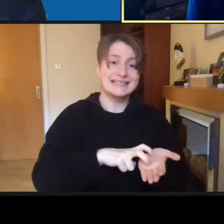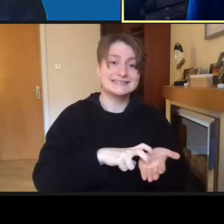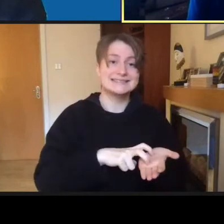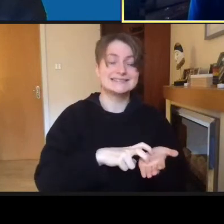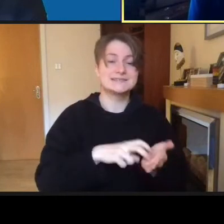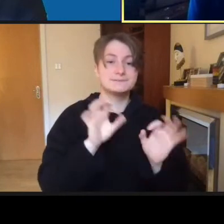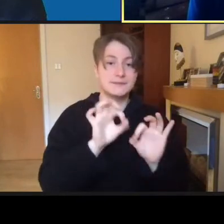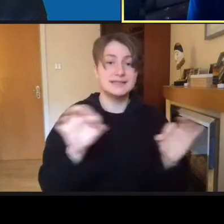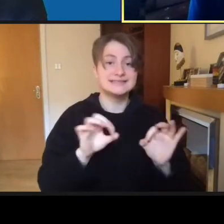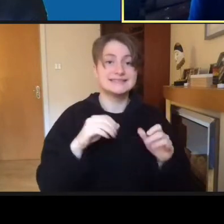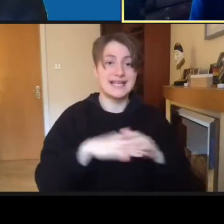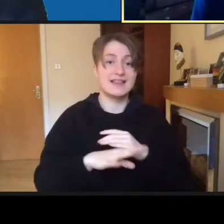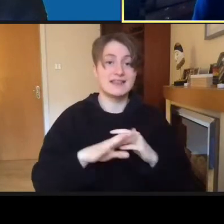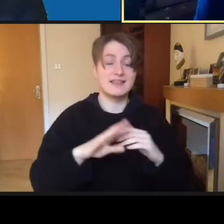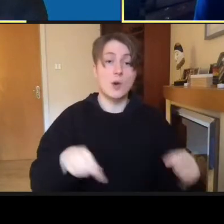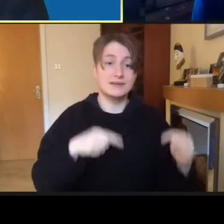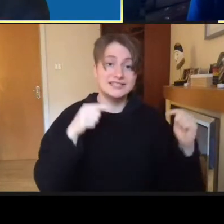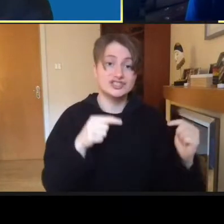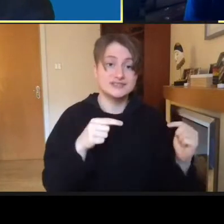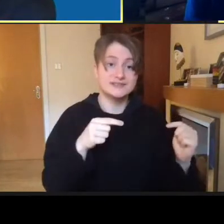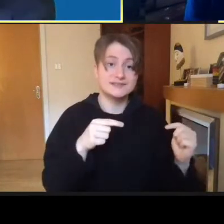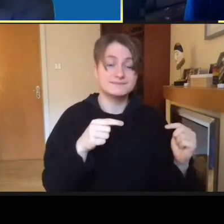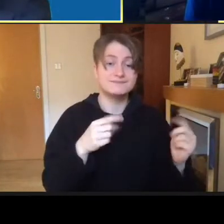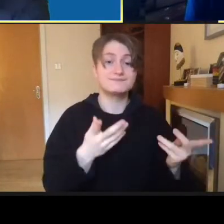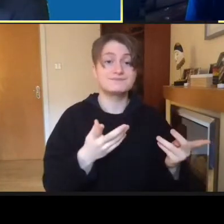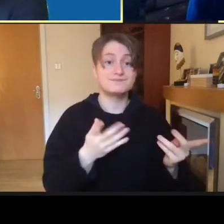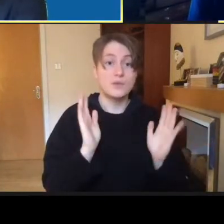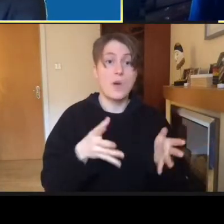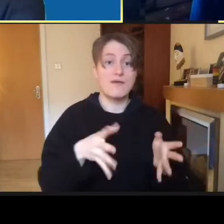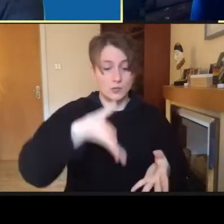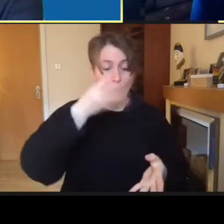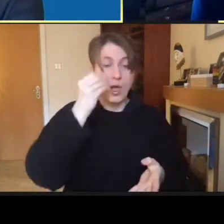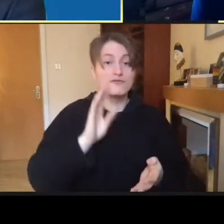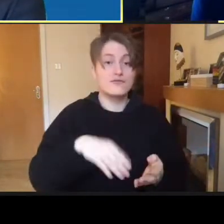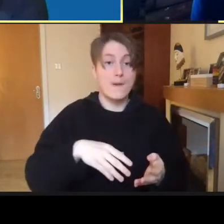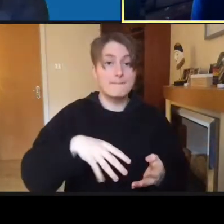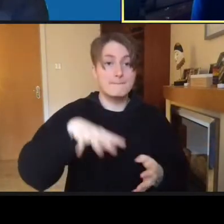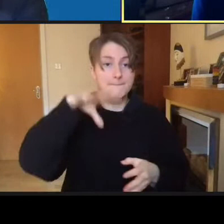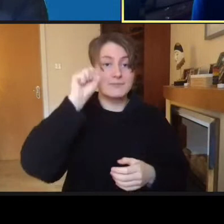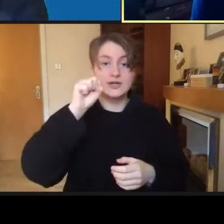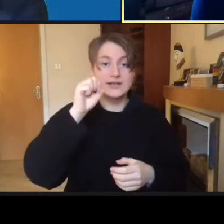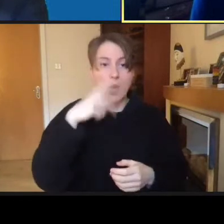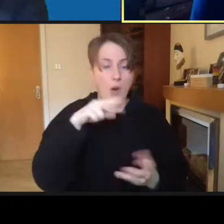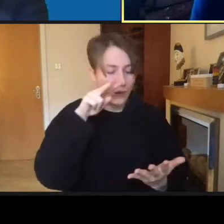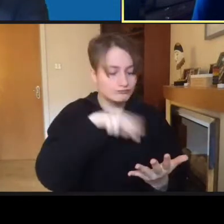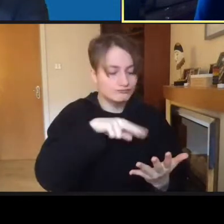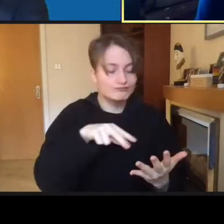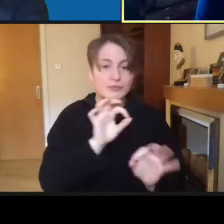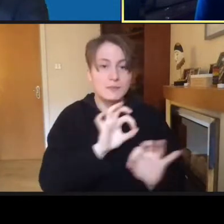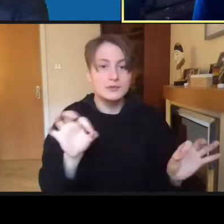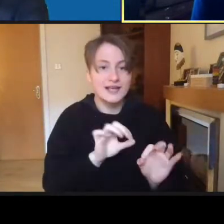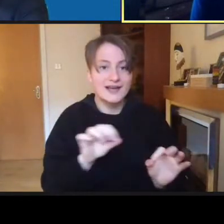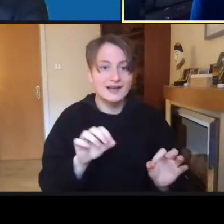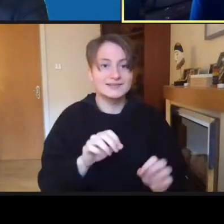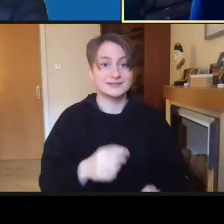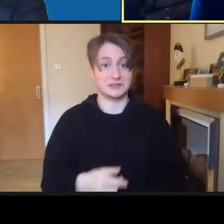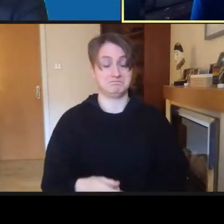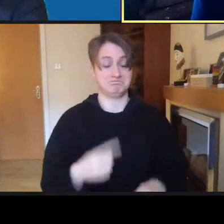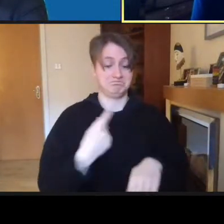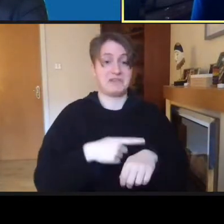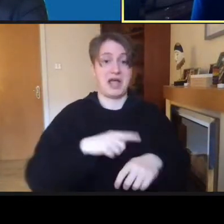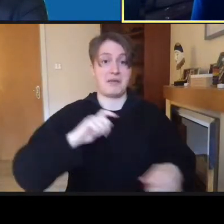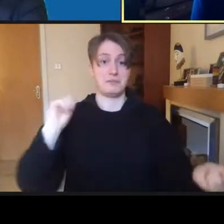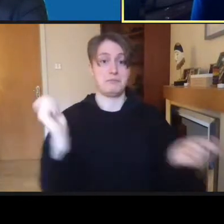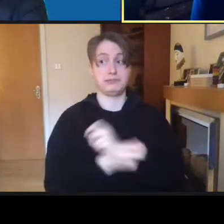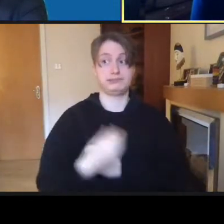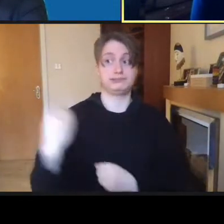it's supposed to be done from memory as well. So again, how times change, and all all horn students have a look at it,